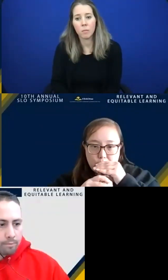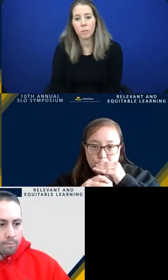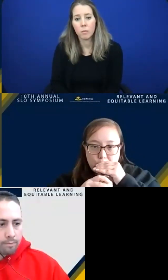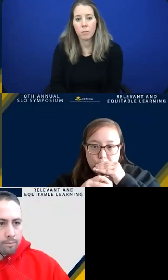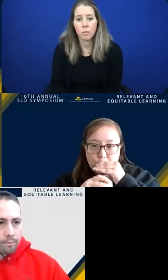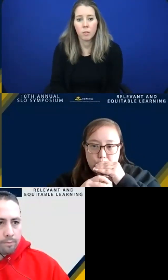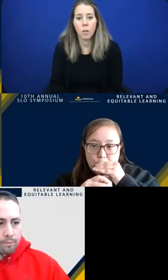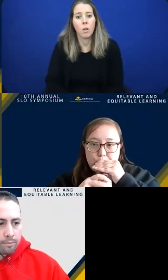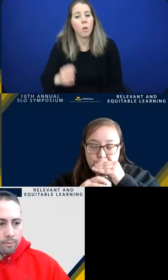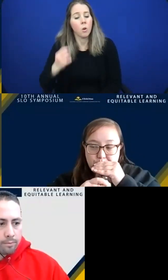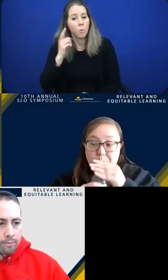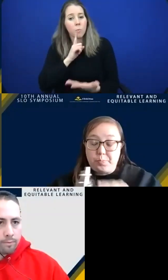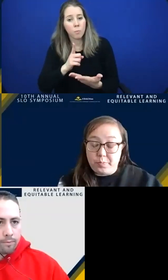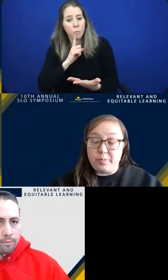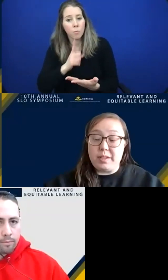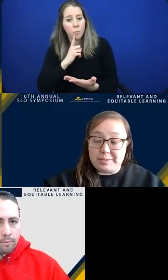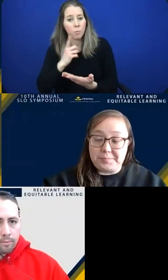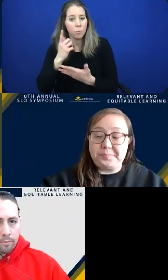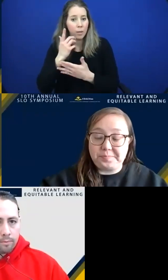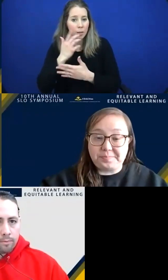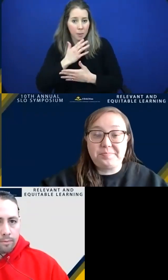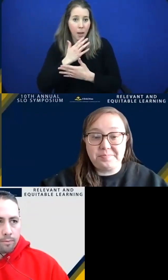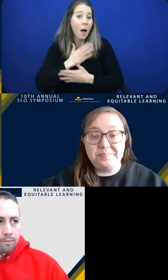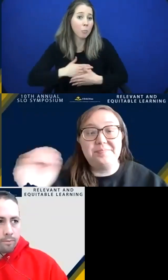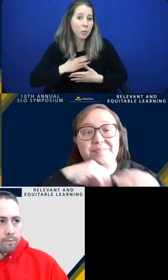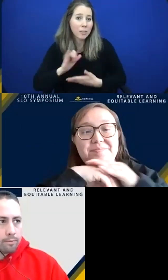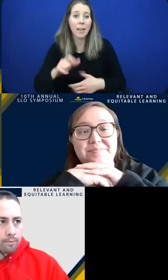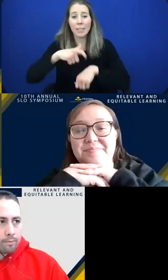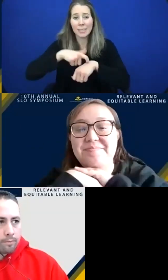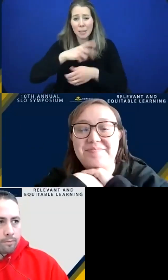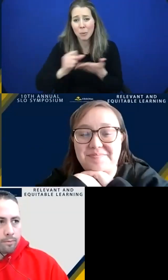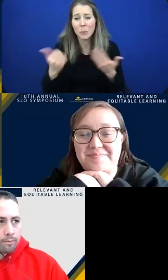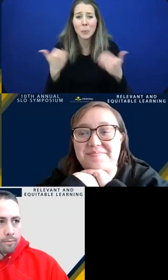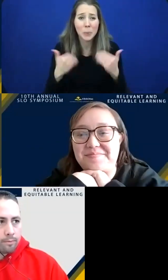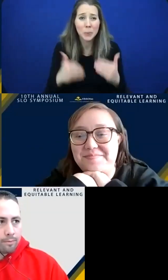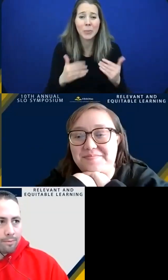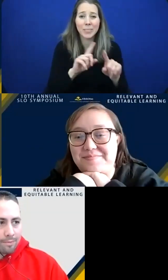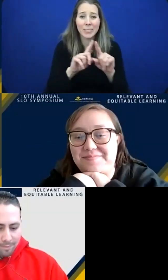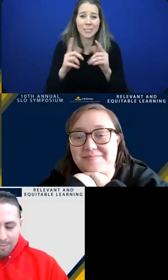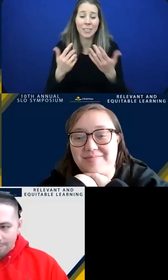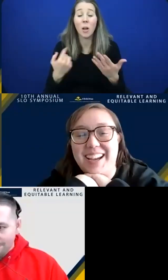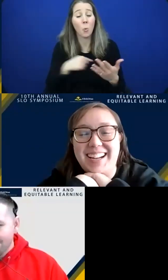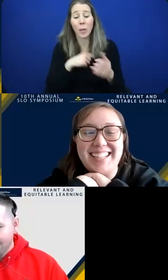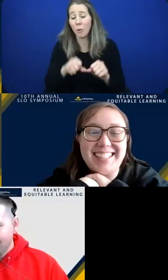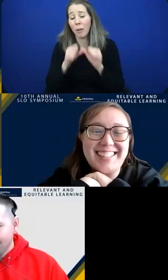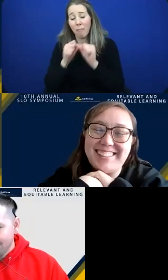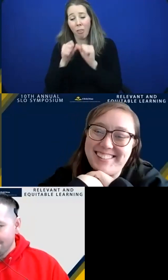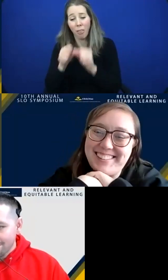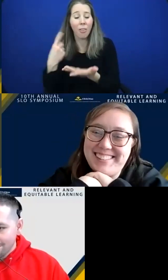Really appreciate this. Well, thank you so much. Our time is up. Gosh, we had such wonderful mix. We could go on for a couple more hours.